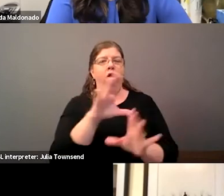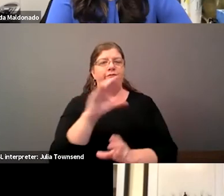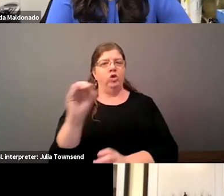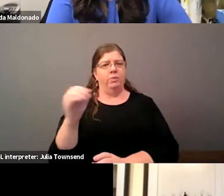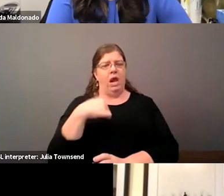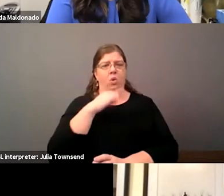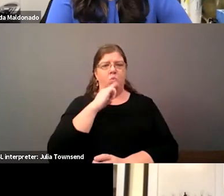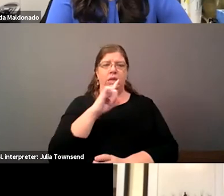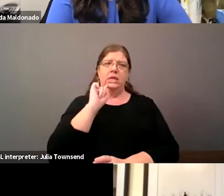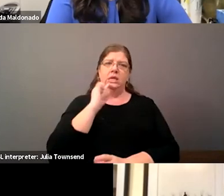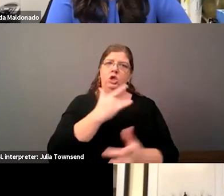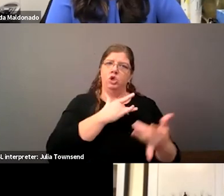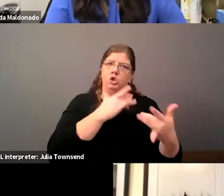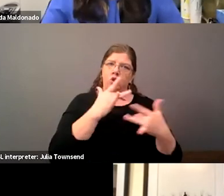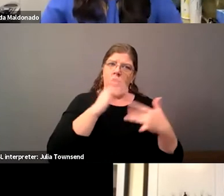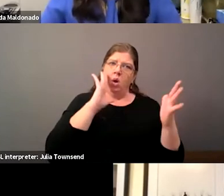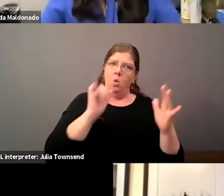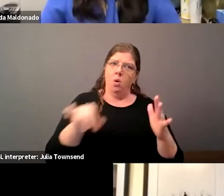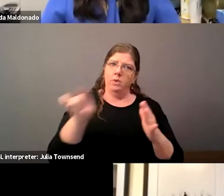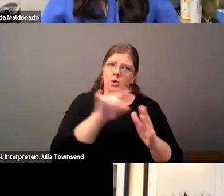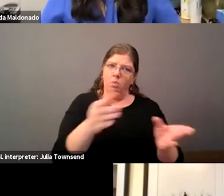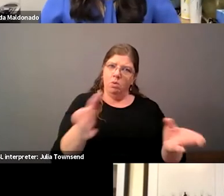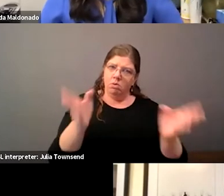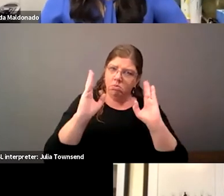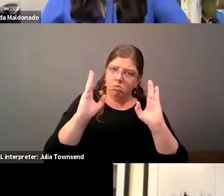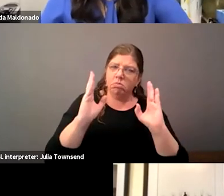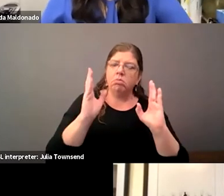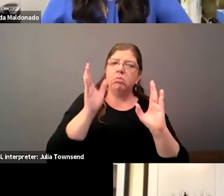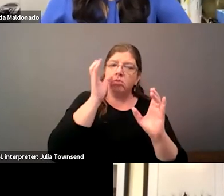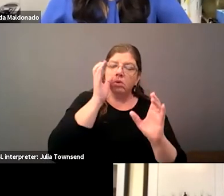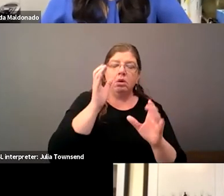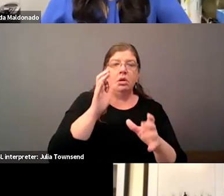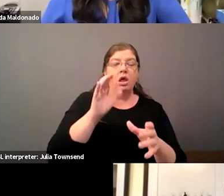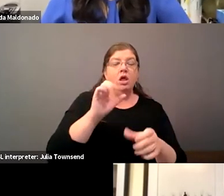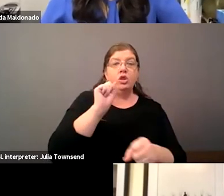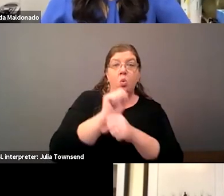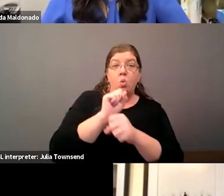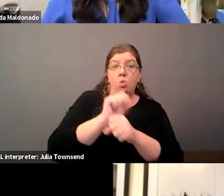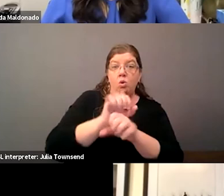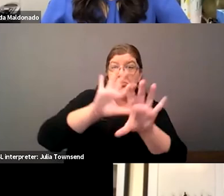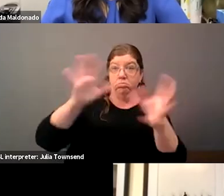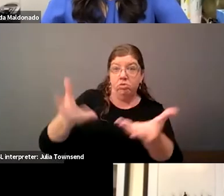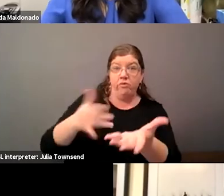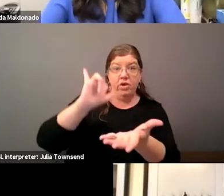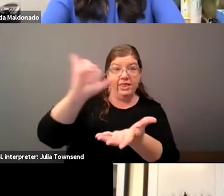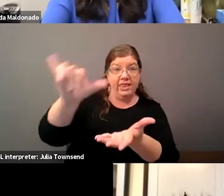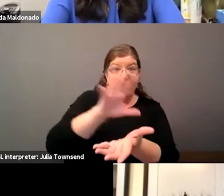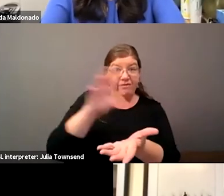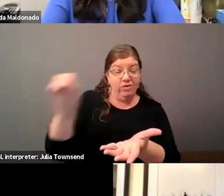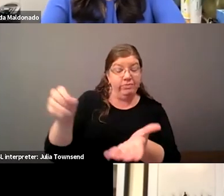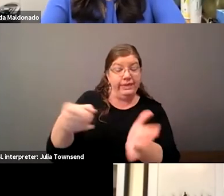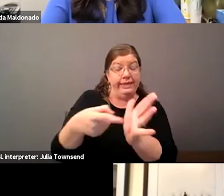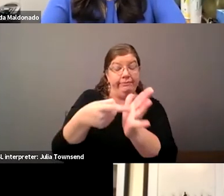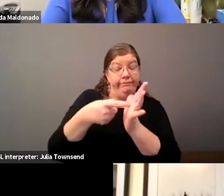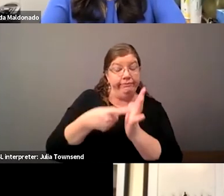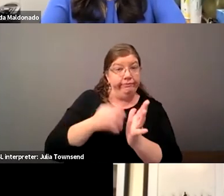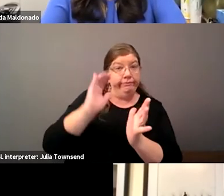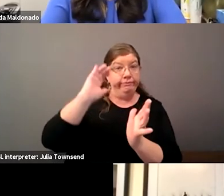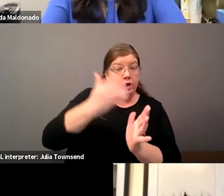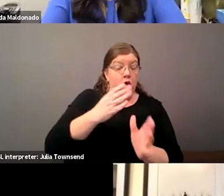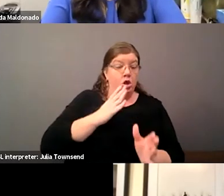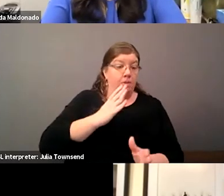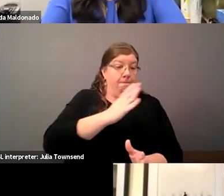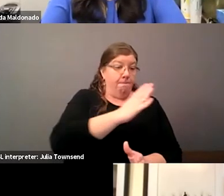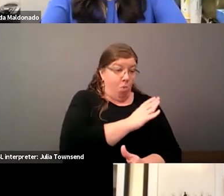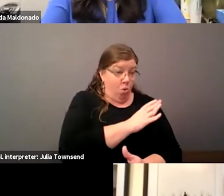concern i hope you'll address and listen to the scope of the work for this firm indicates that the board and district plans to use them to